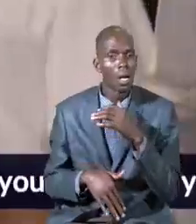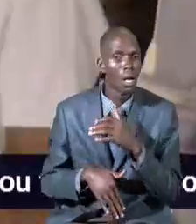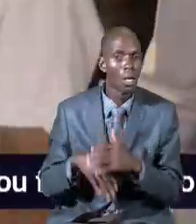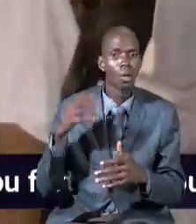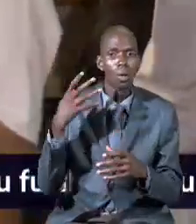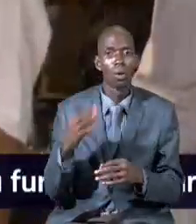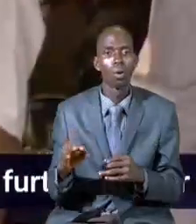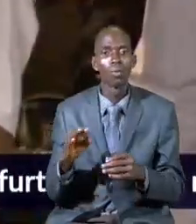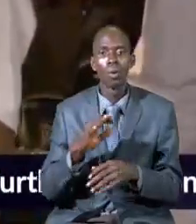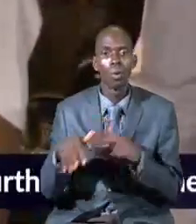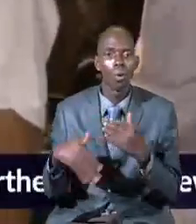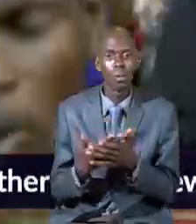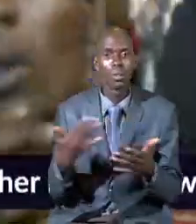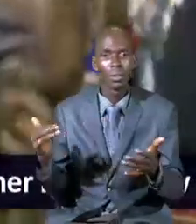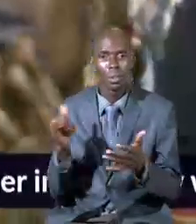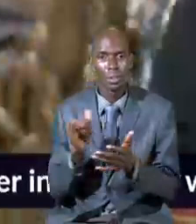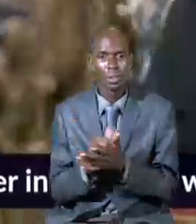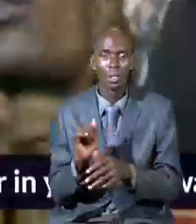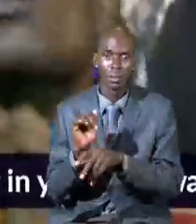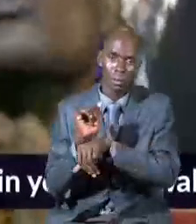those things that have tied you down.